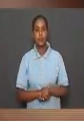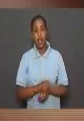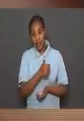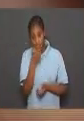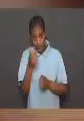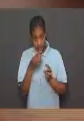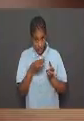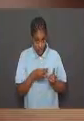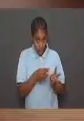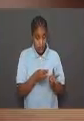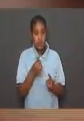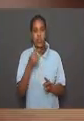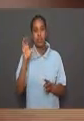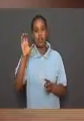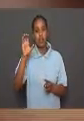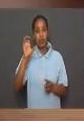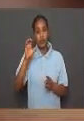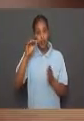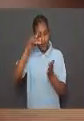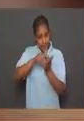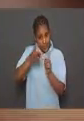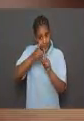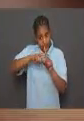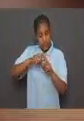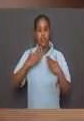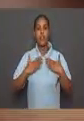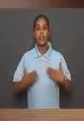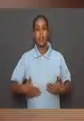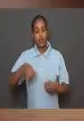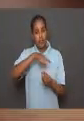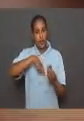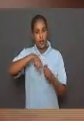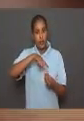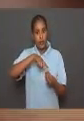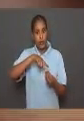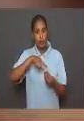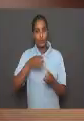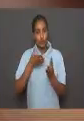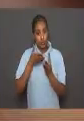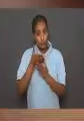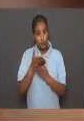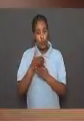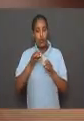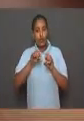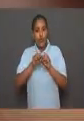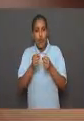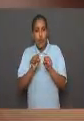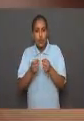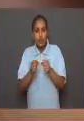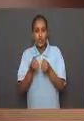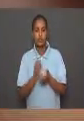Another way that carbon is returned to the physical environment is through